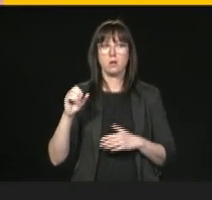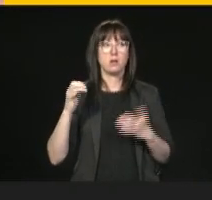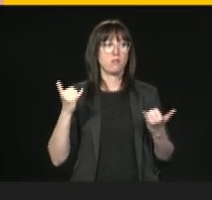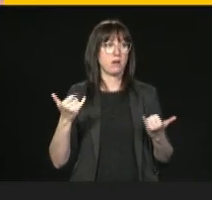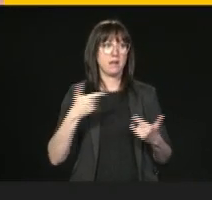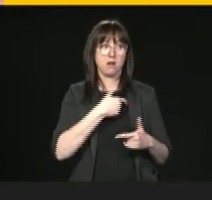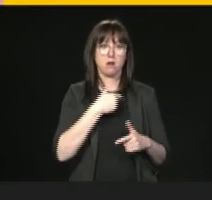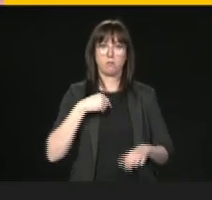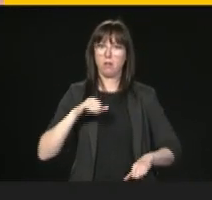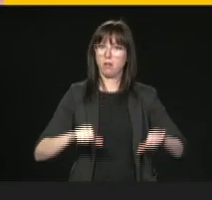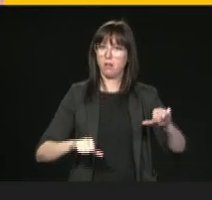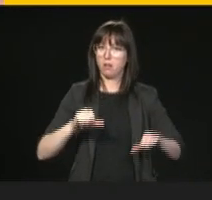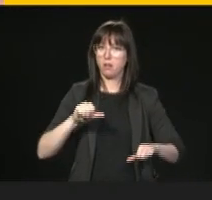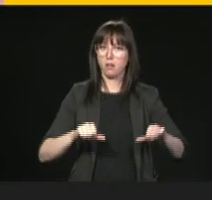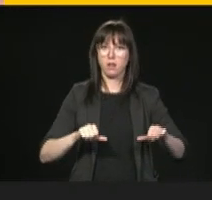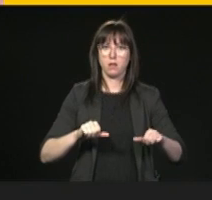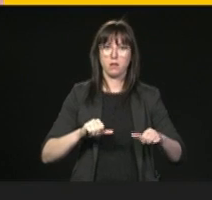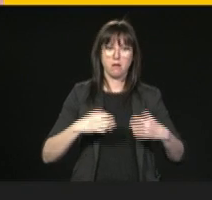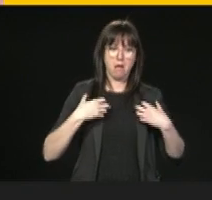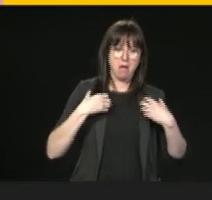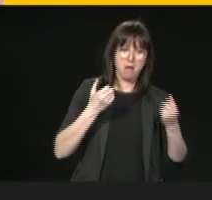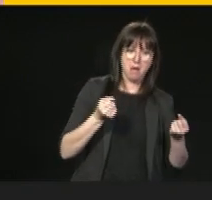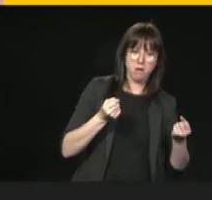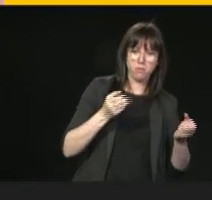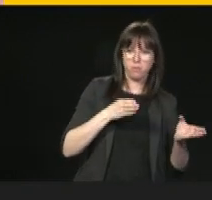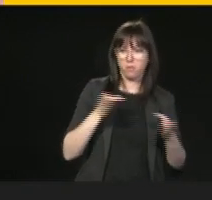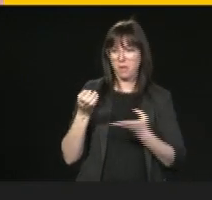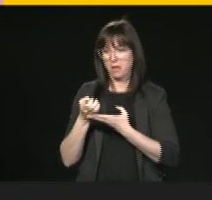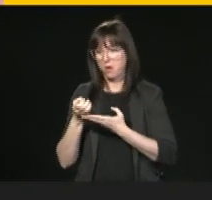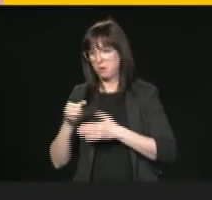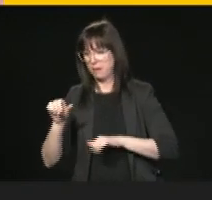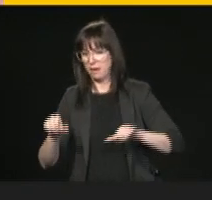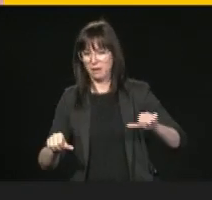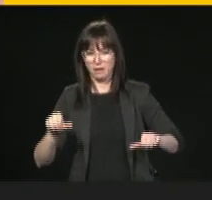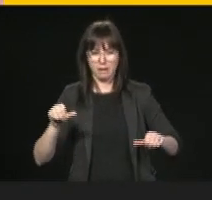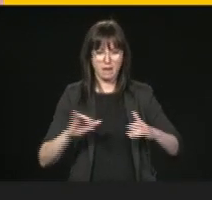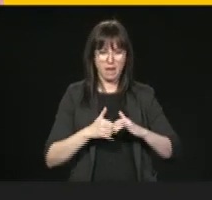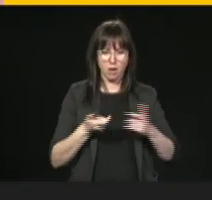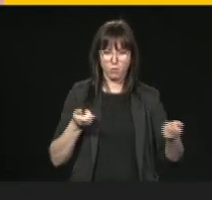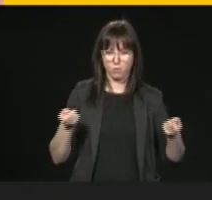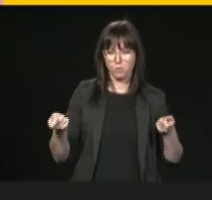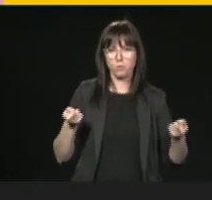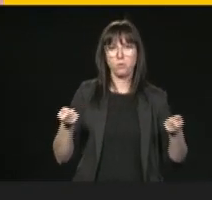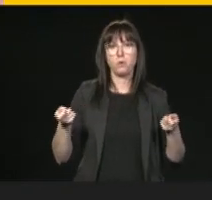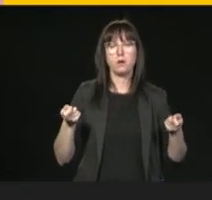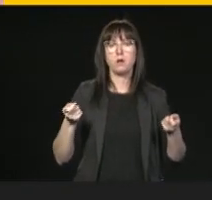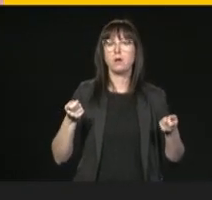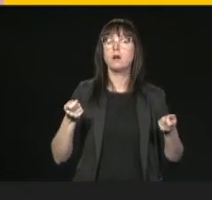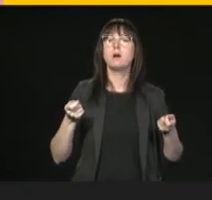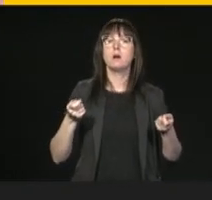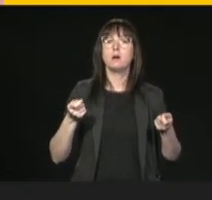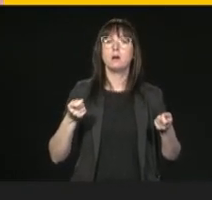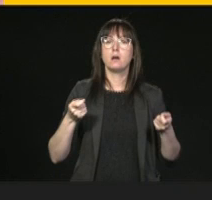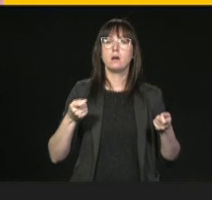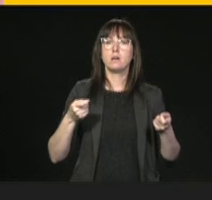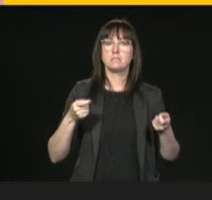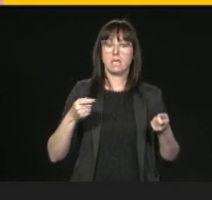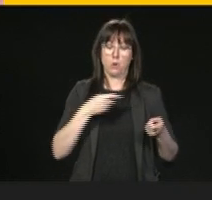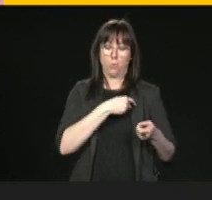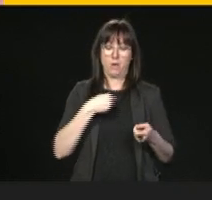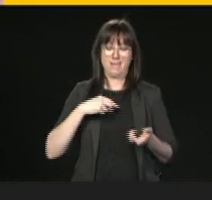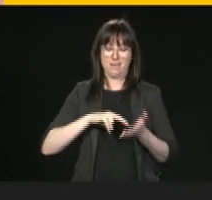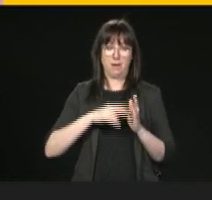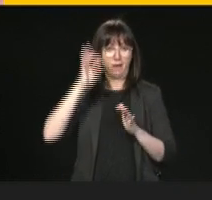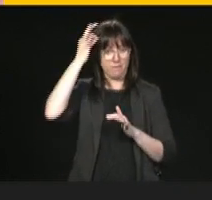the economic side, we really need to, and I say we, the federal government, as well as all governments, we need to